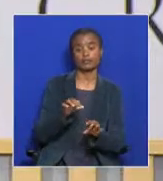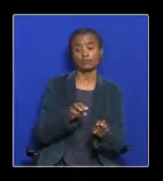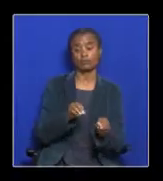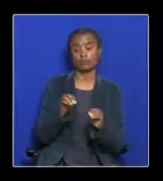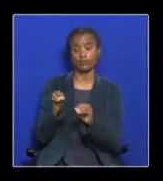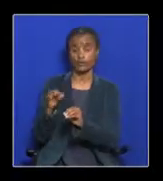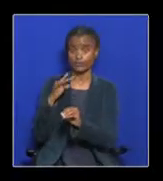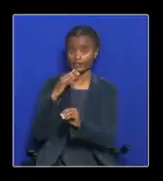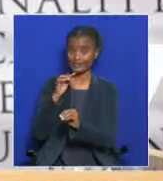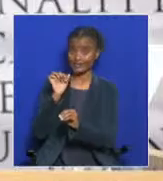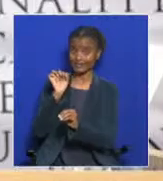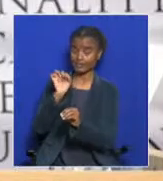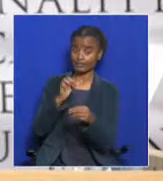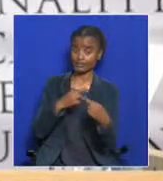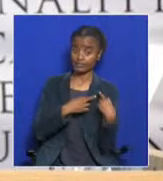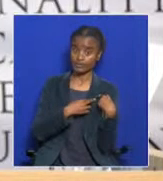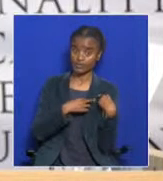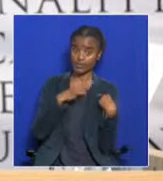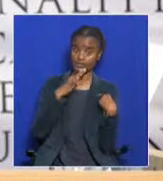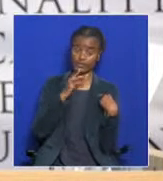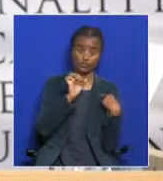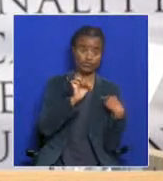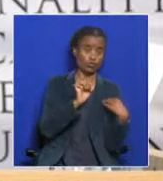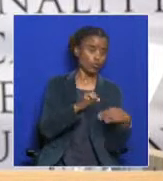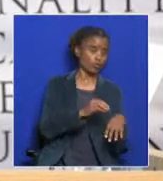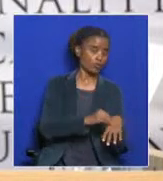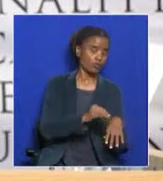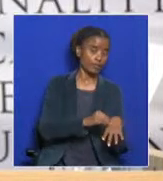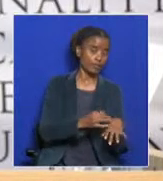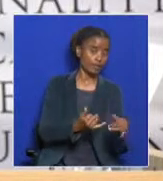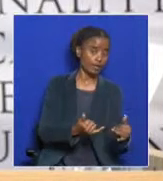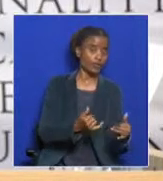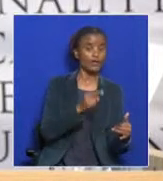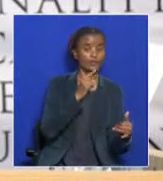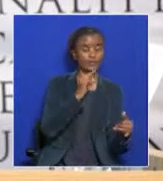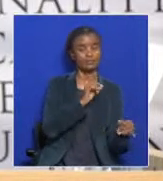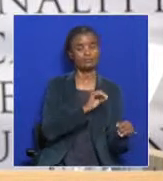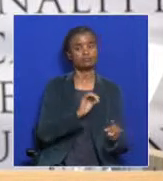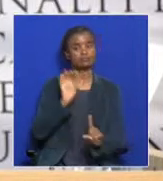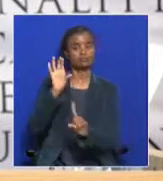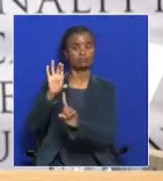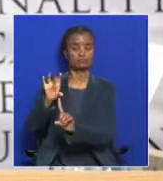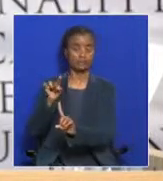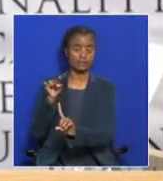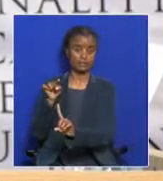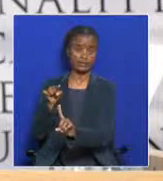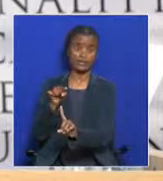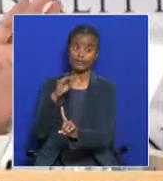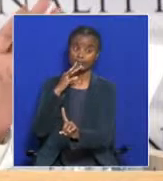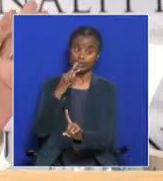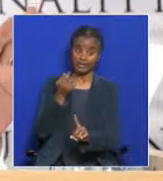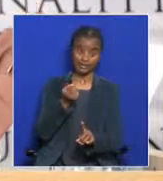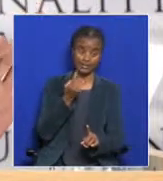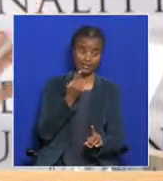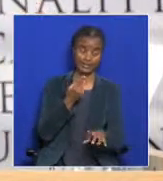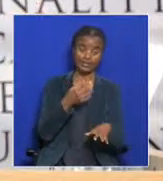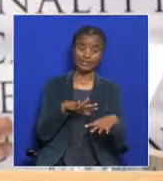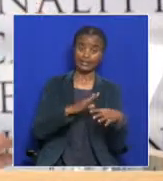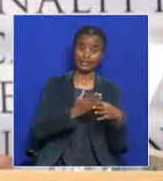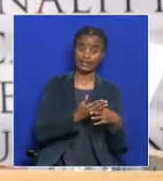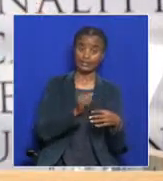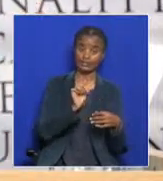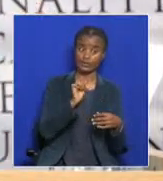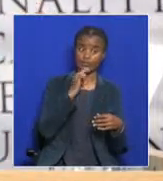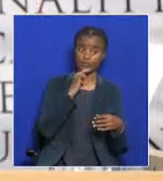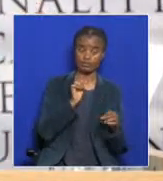now notwithstanding that this is your case. You seized them, so you gave up all responsibility because